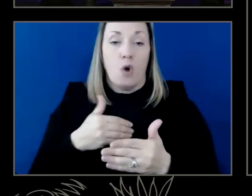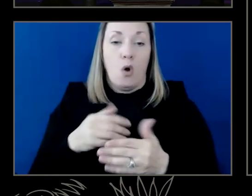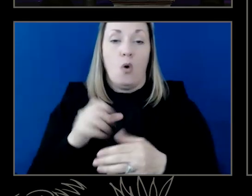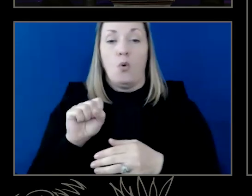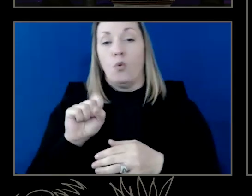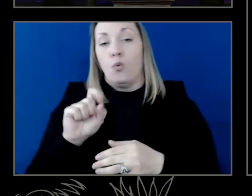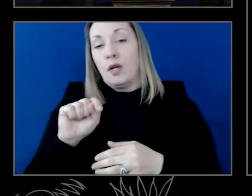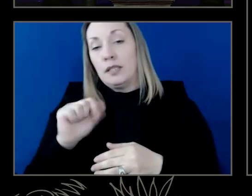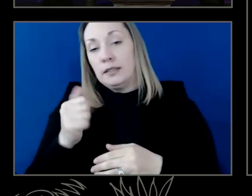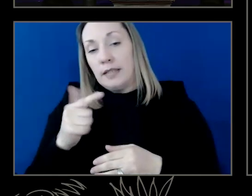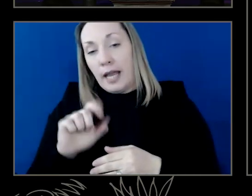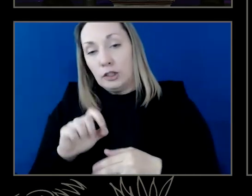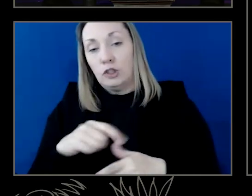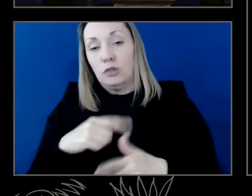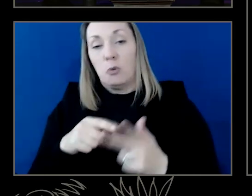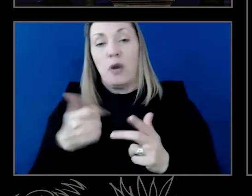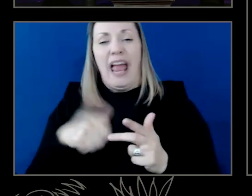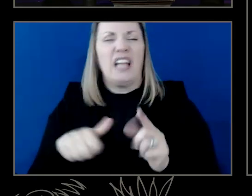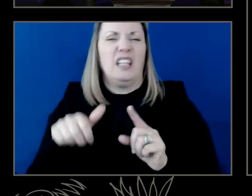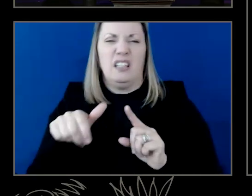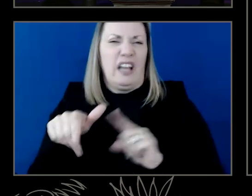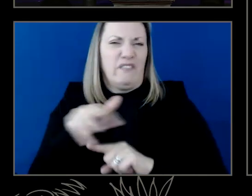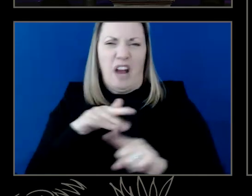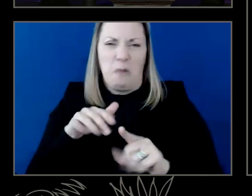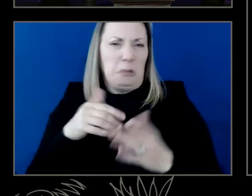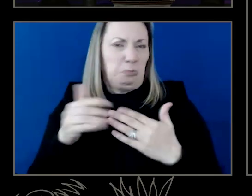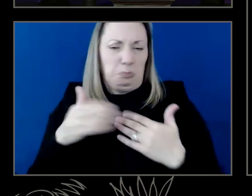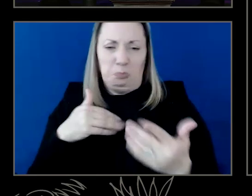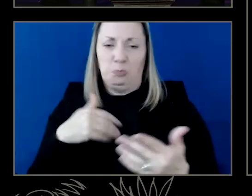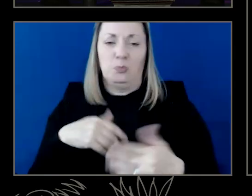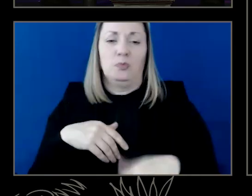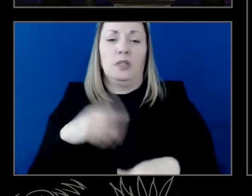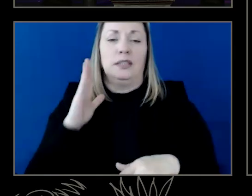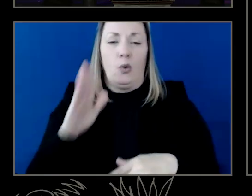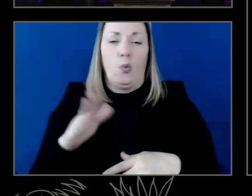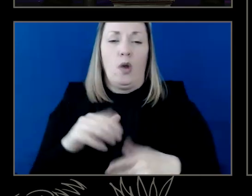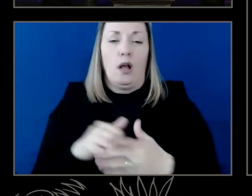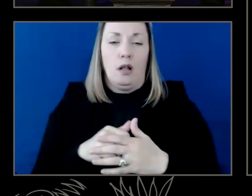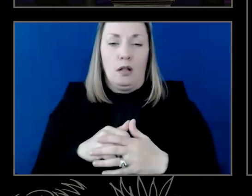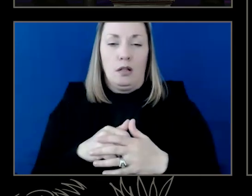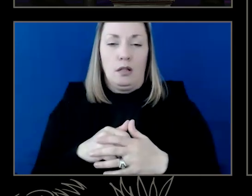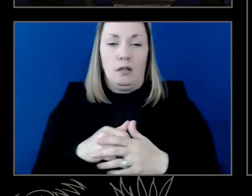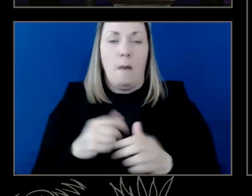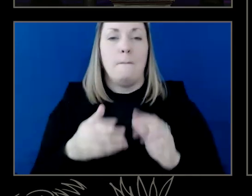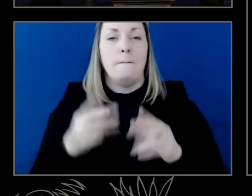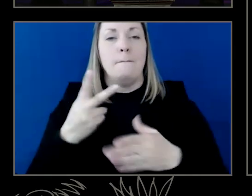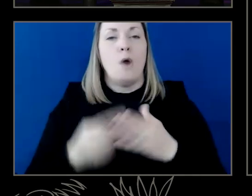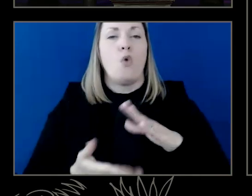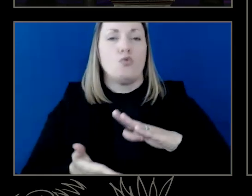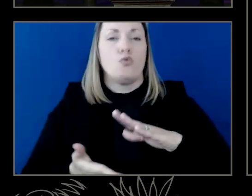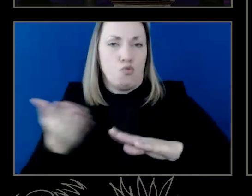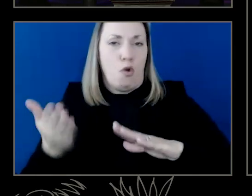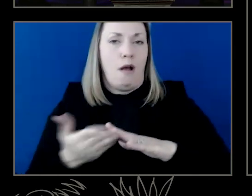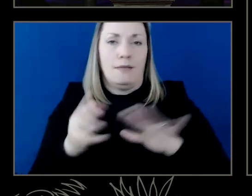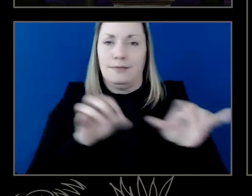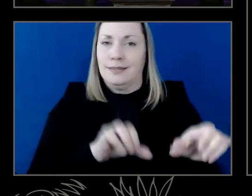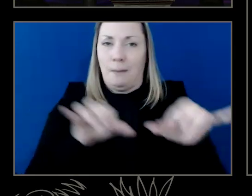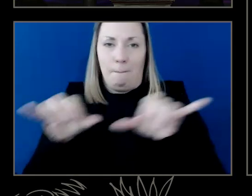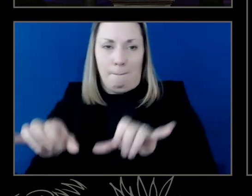have, because they both run on the exact same config.